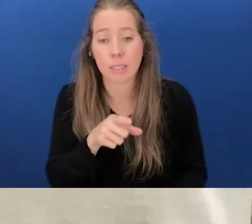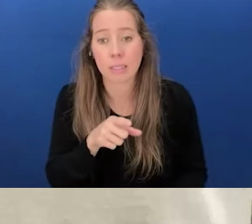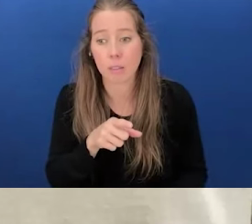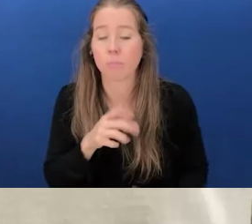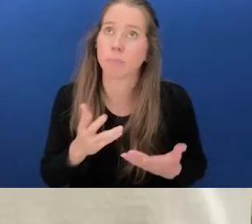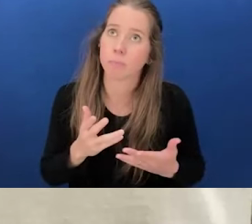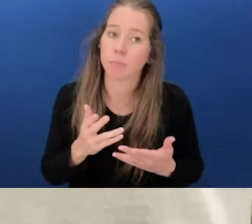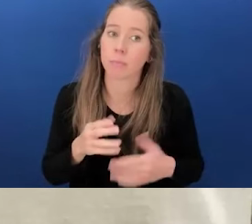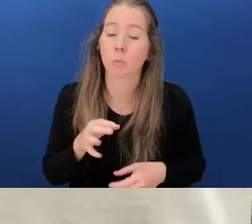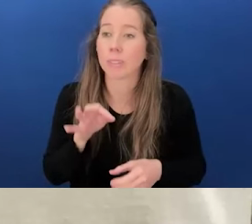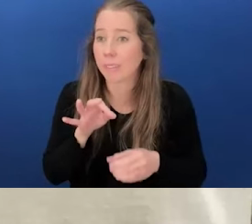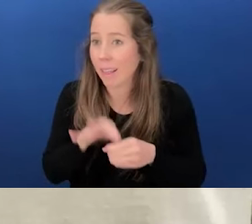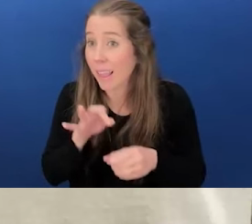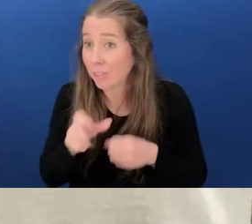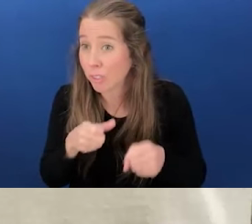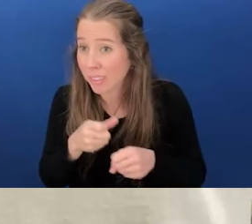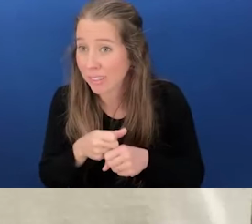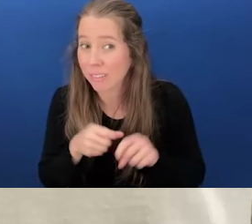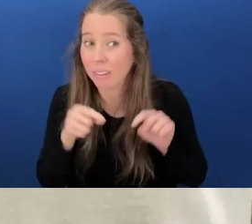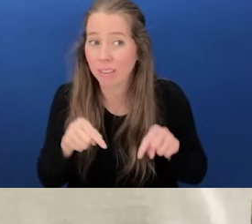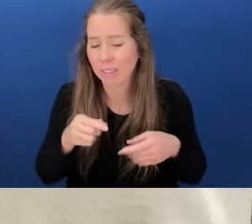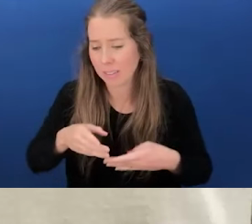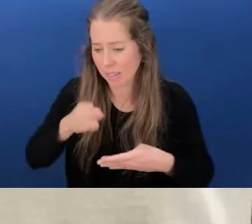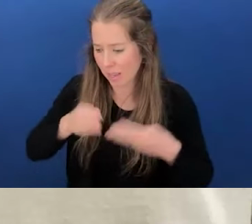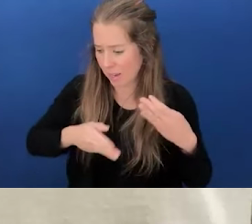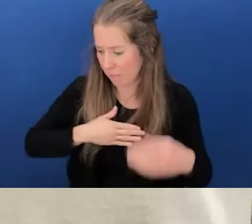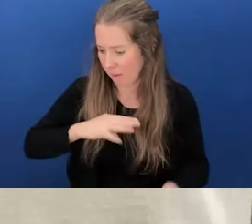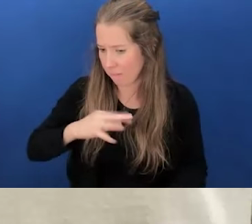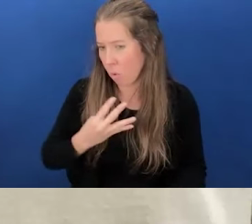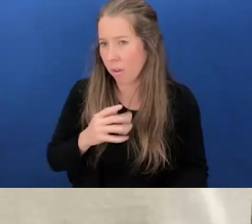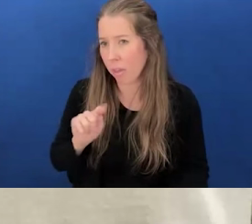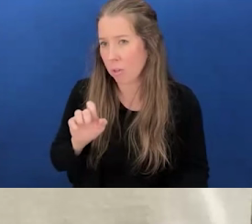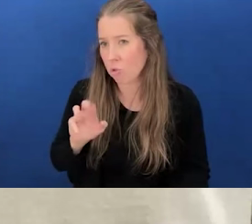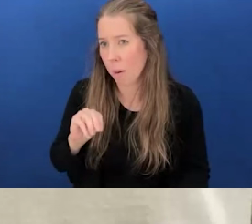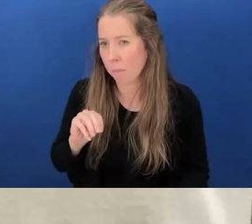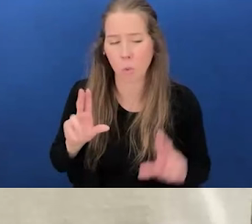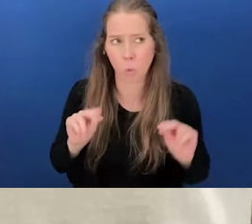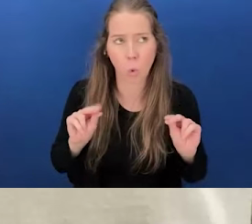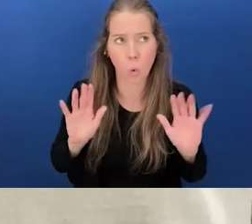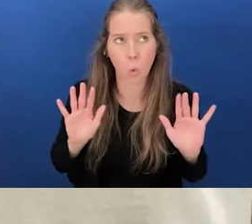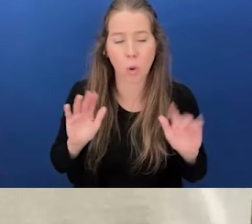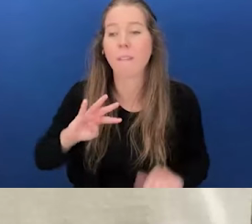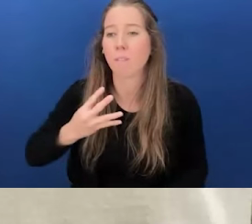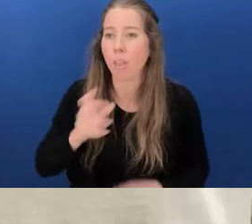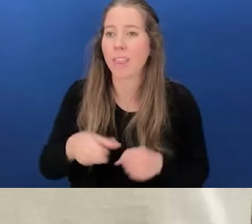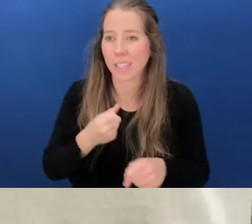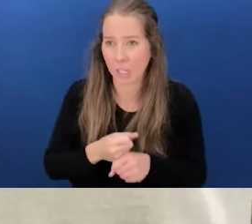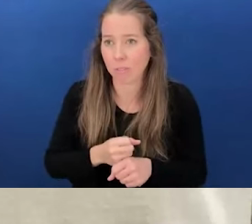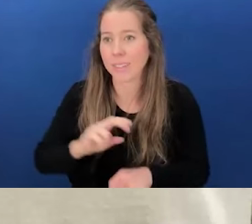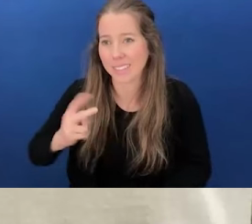So it's an election year. Yeah. So this is the end of my 4th term and no, 4th year, 2nd